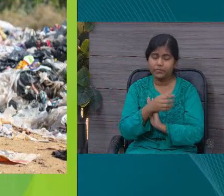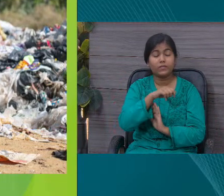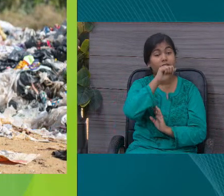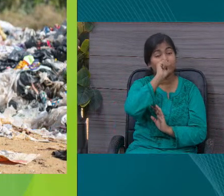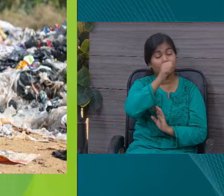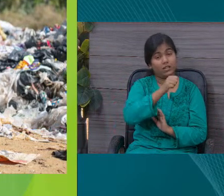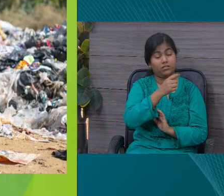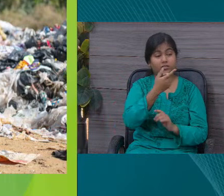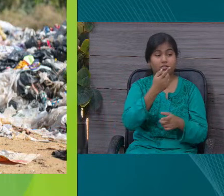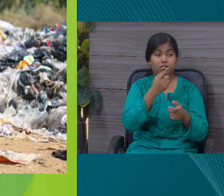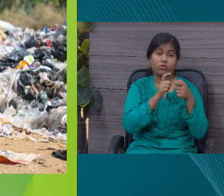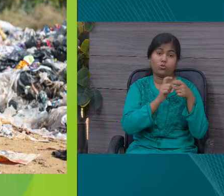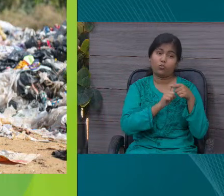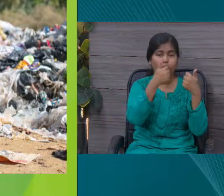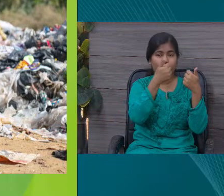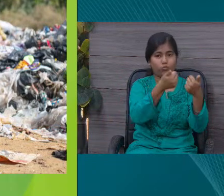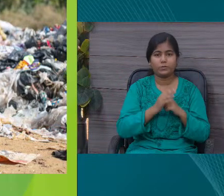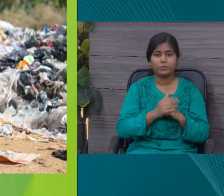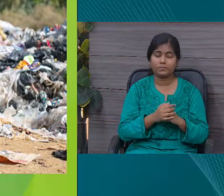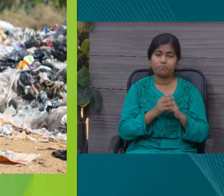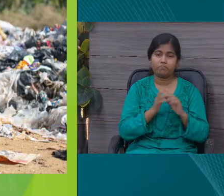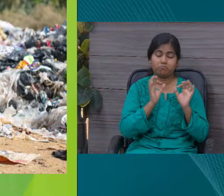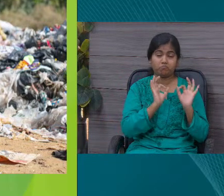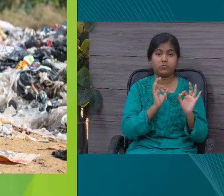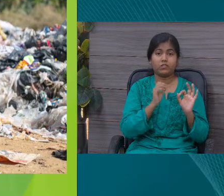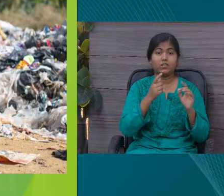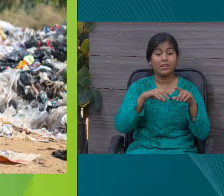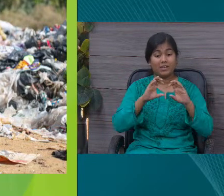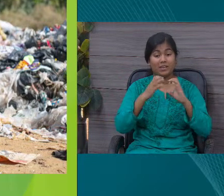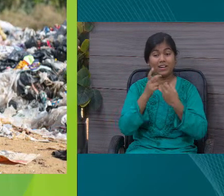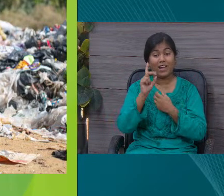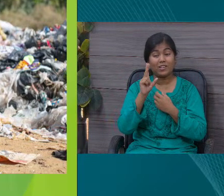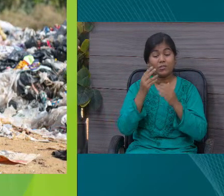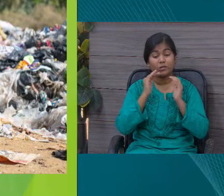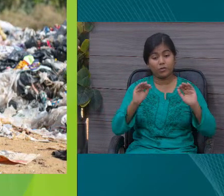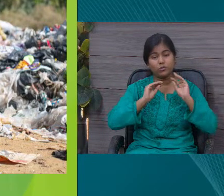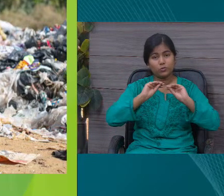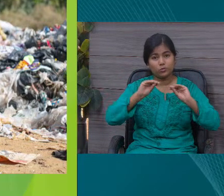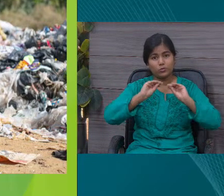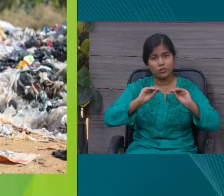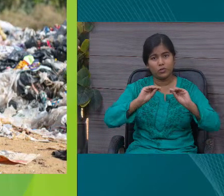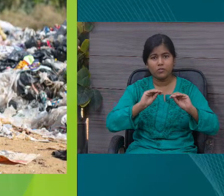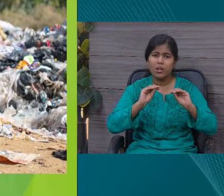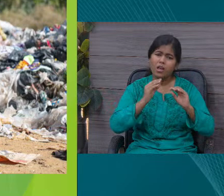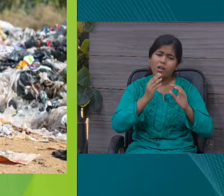So as we are teaching children in class 12th, these children, some or the other, they